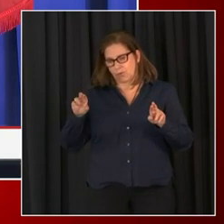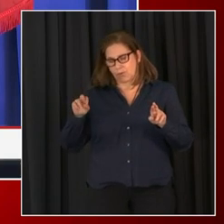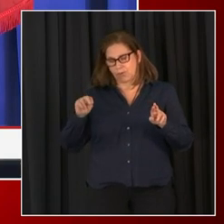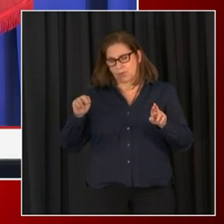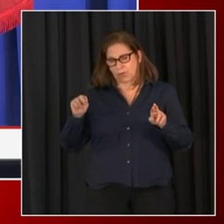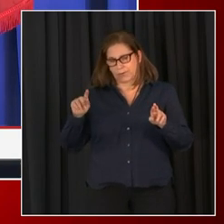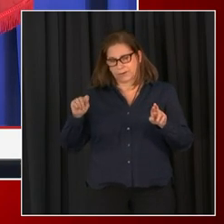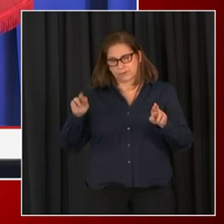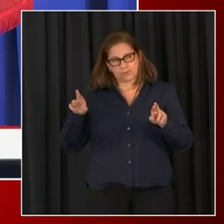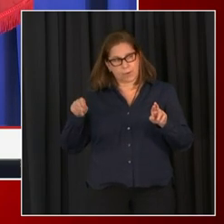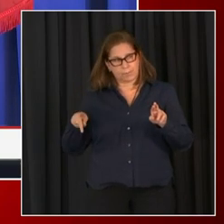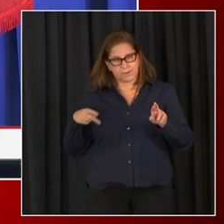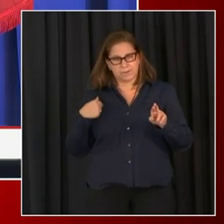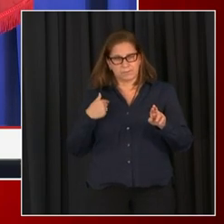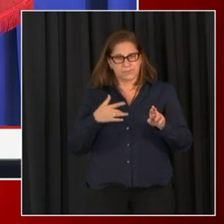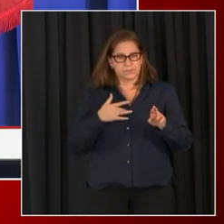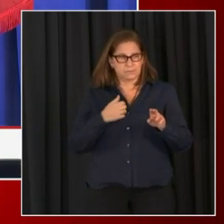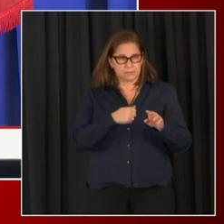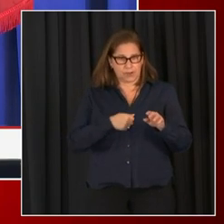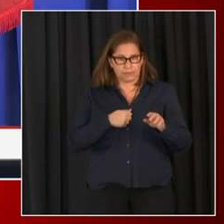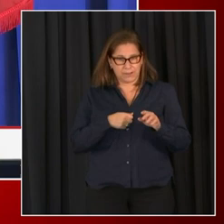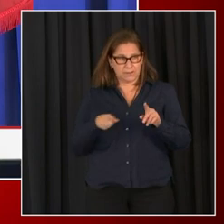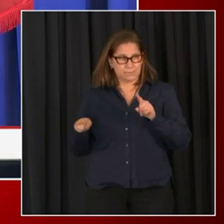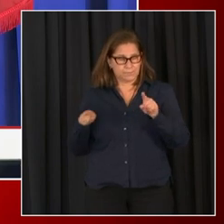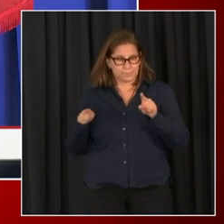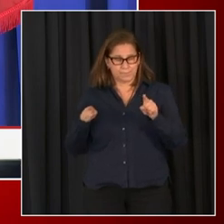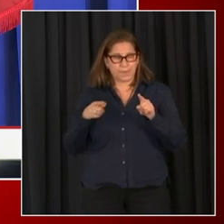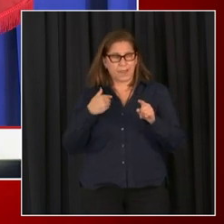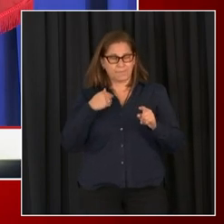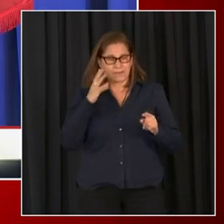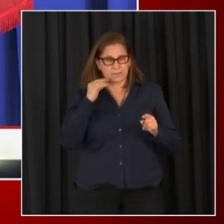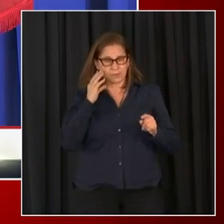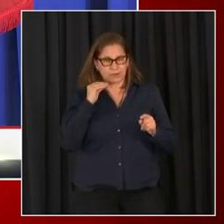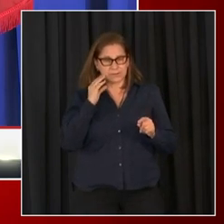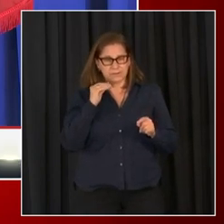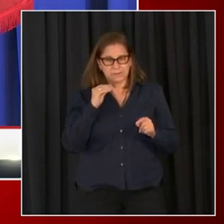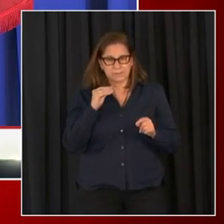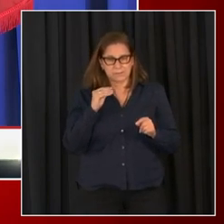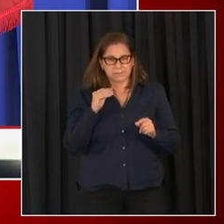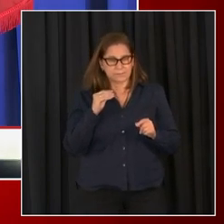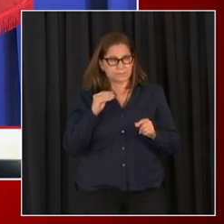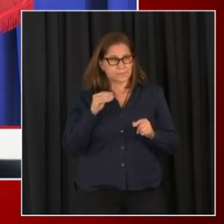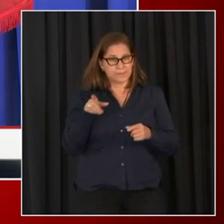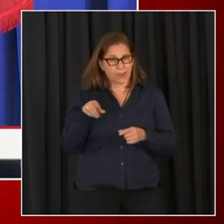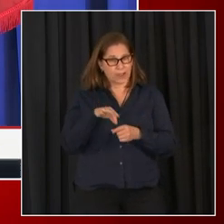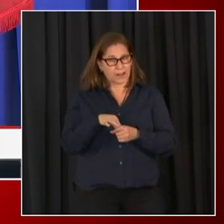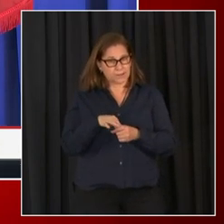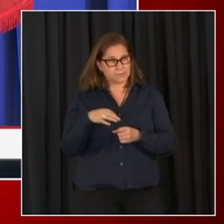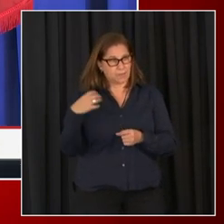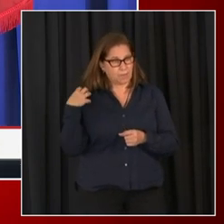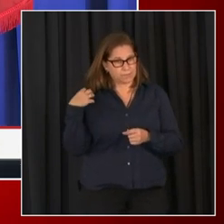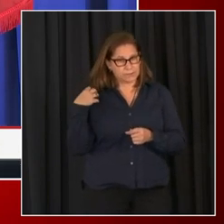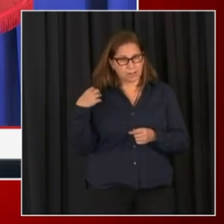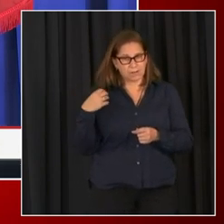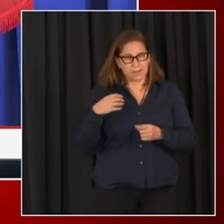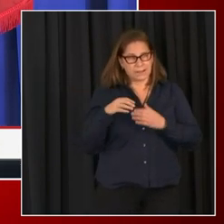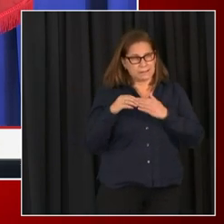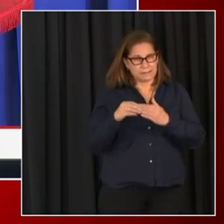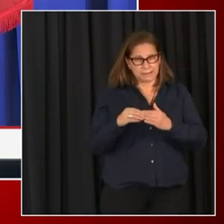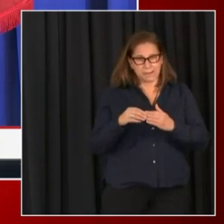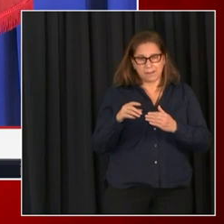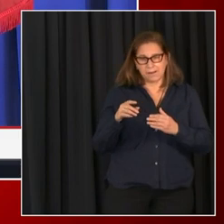that experience, that they're elected officials to lead. And we all know in these